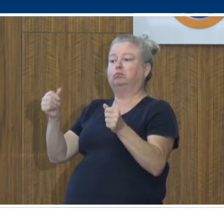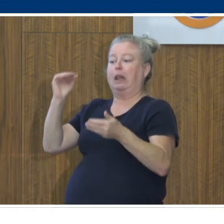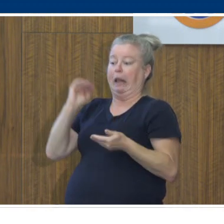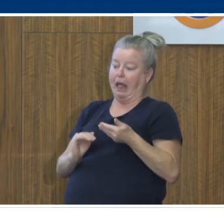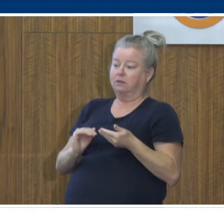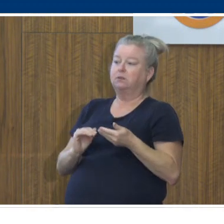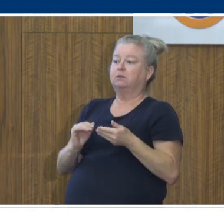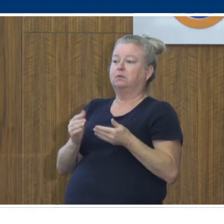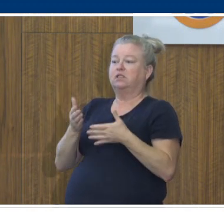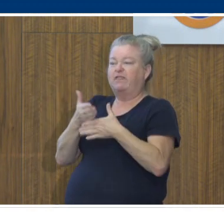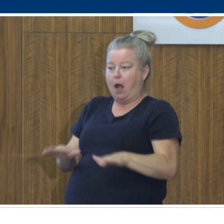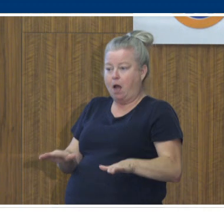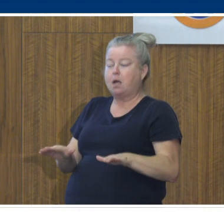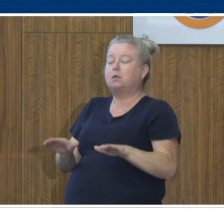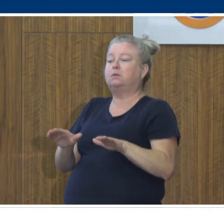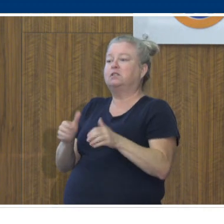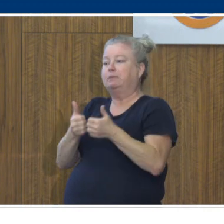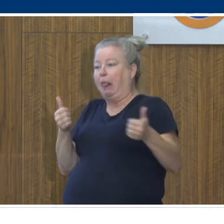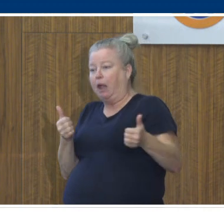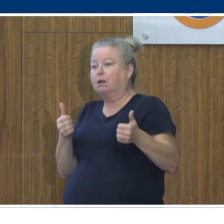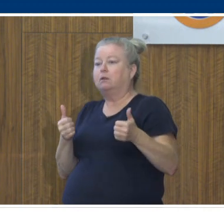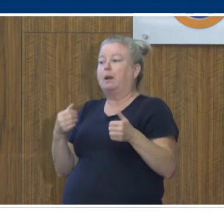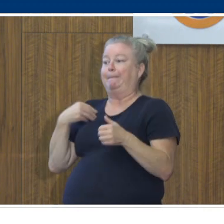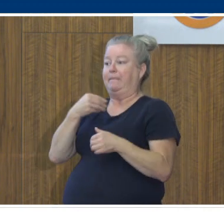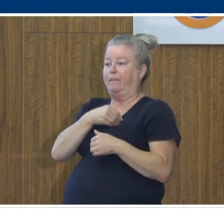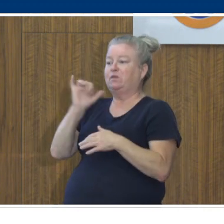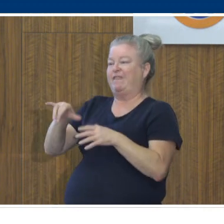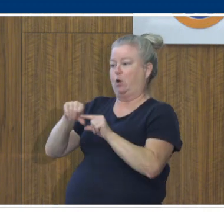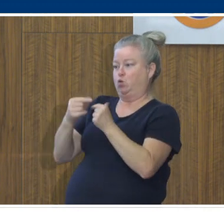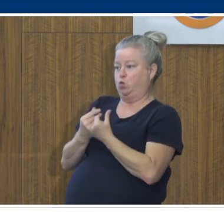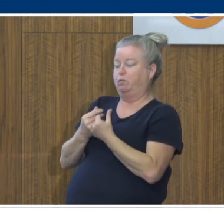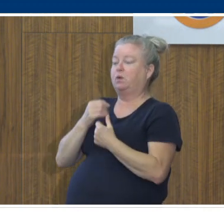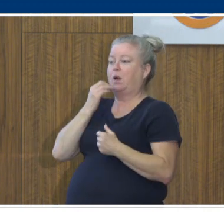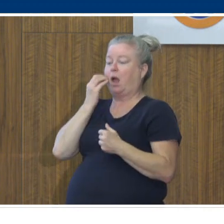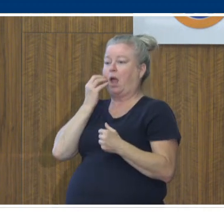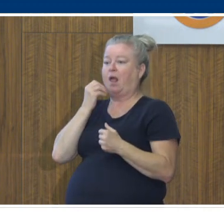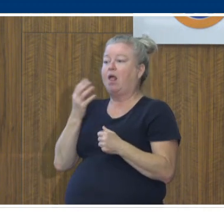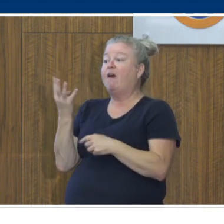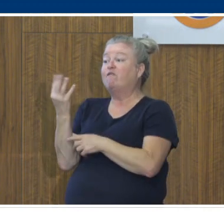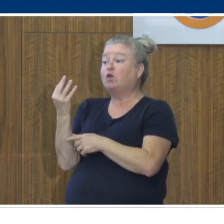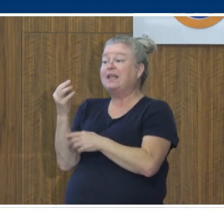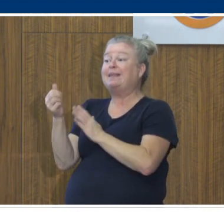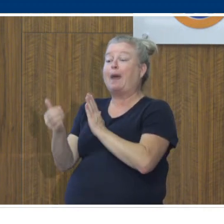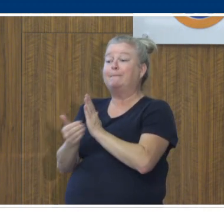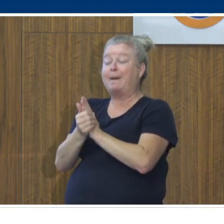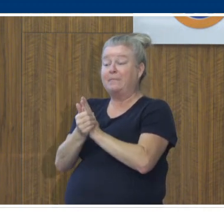split members of a minority group. And the 14th Amendment